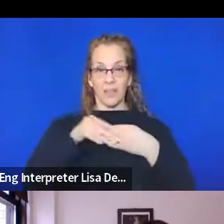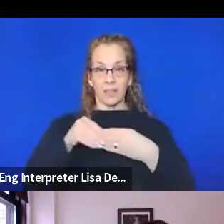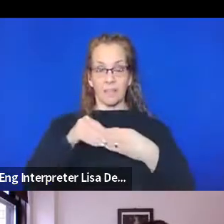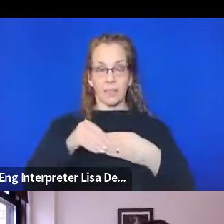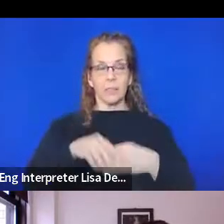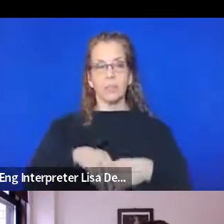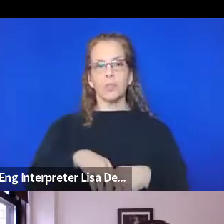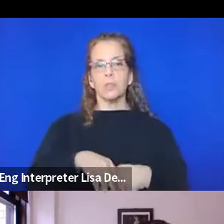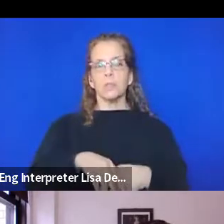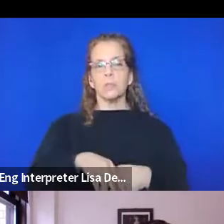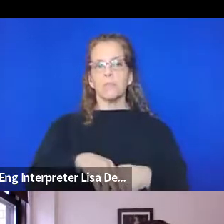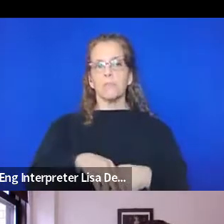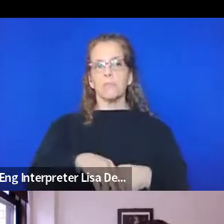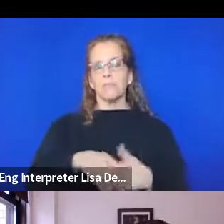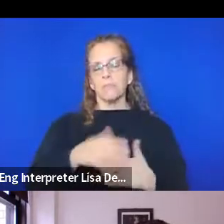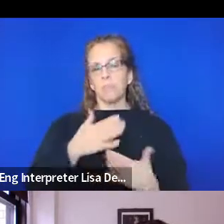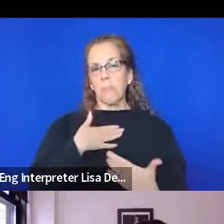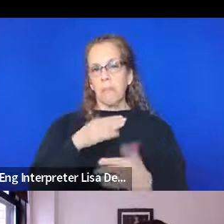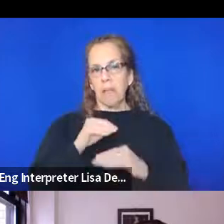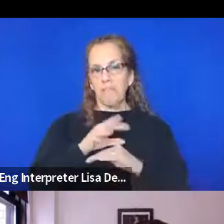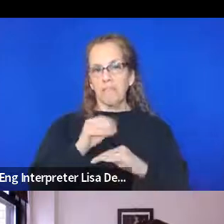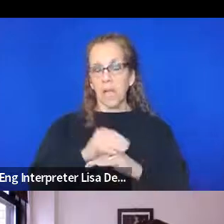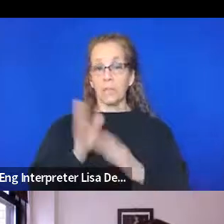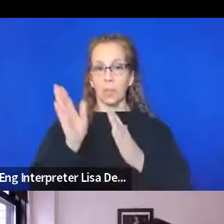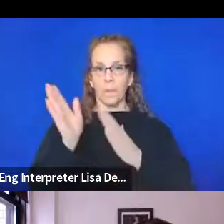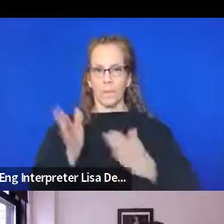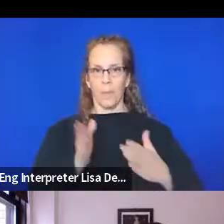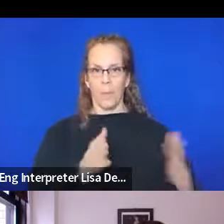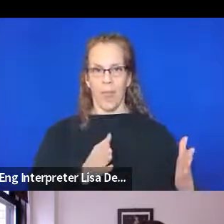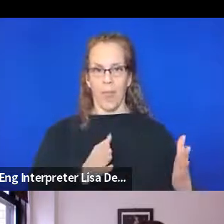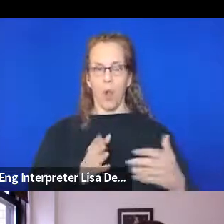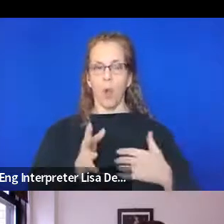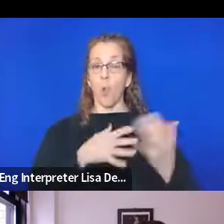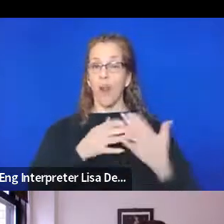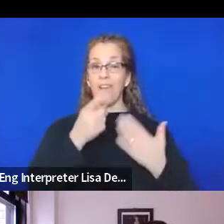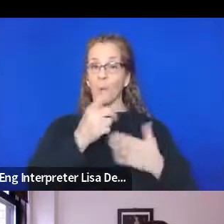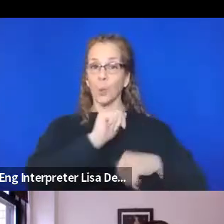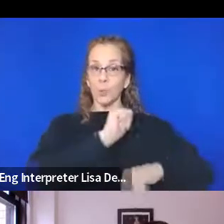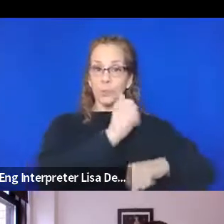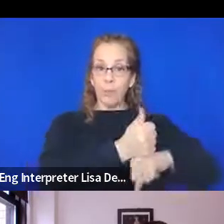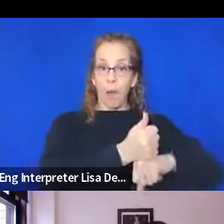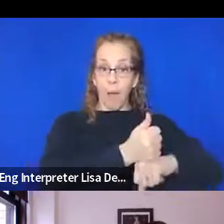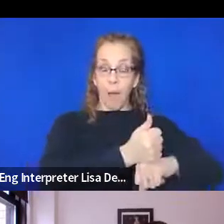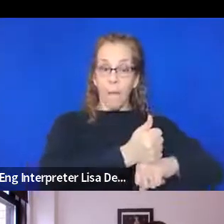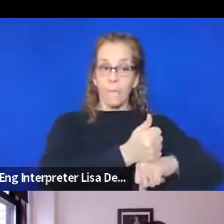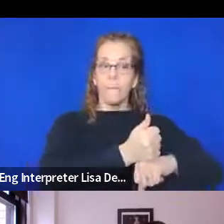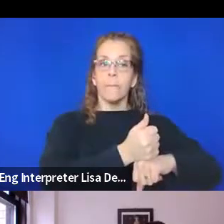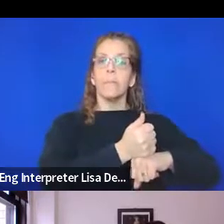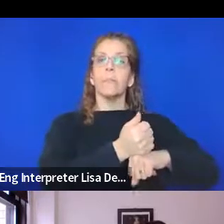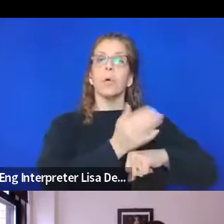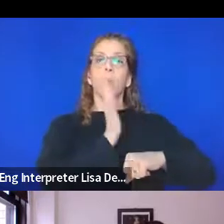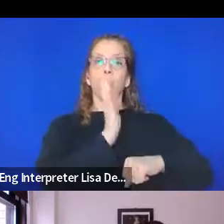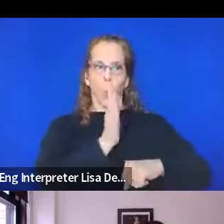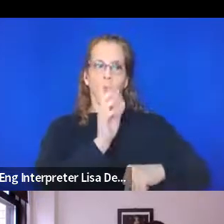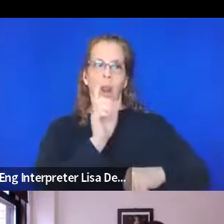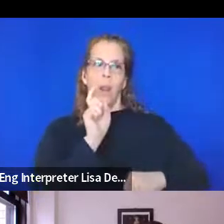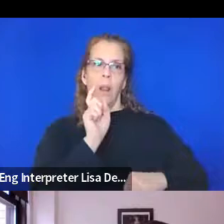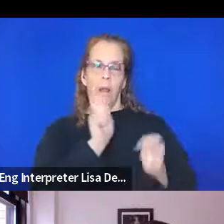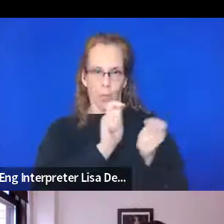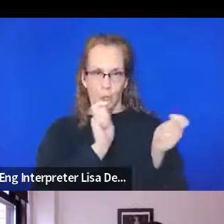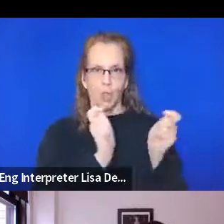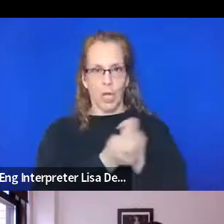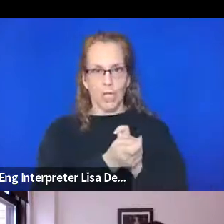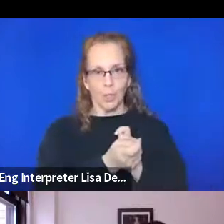be prepared that the things that you do put into place are most likely going to need to morph or change in some